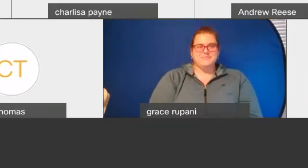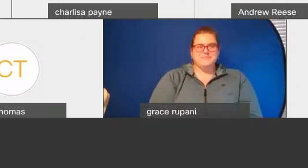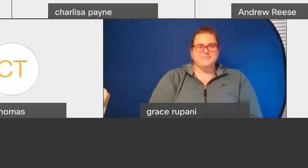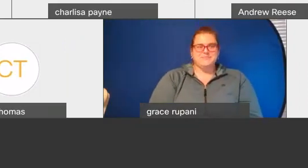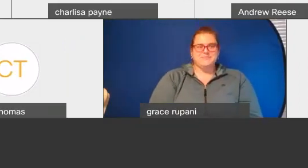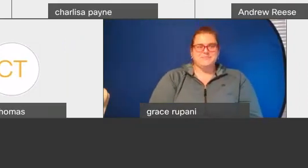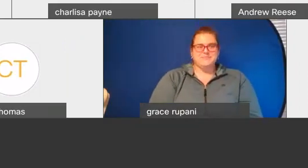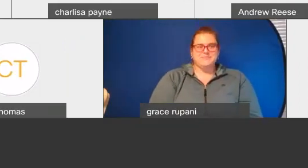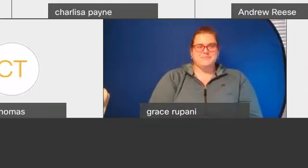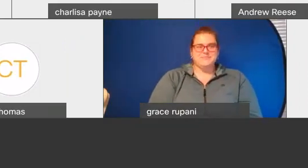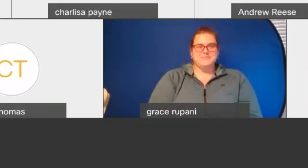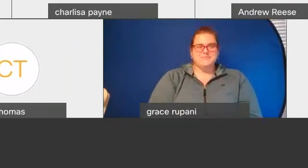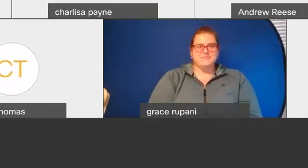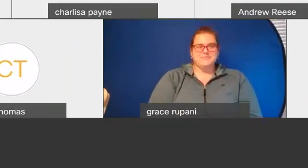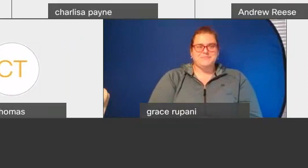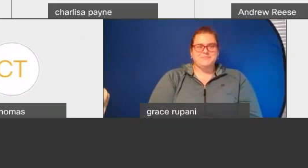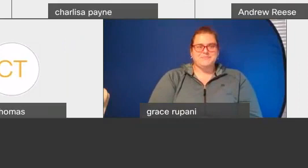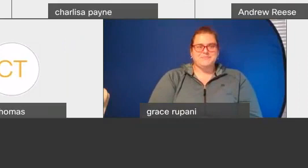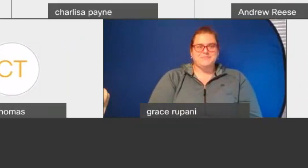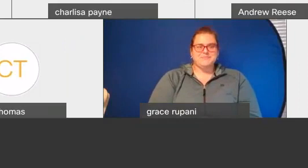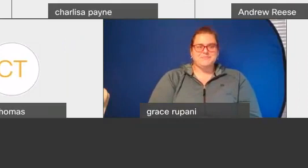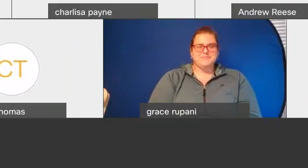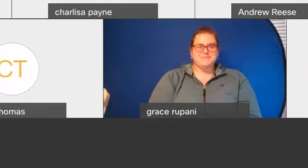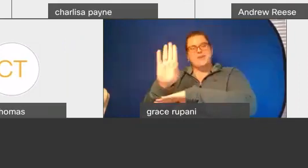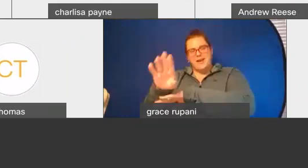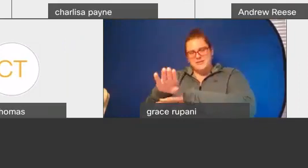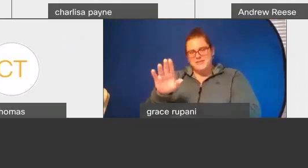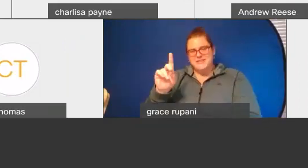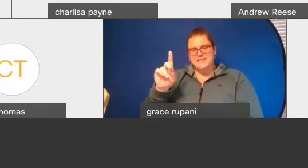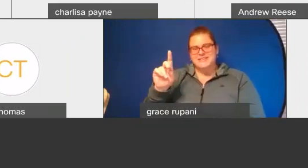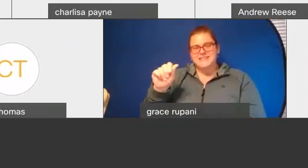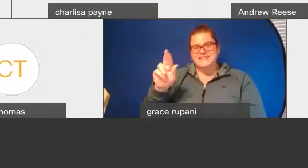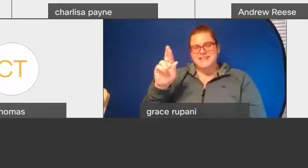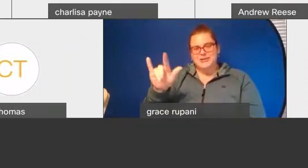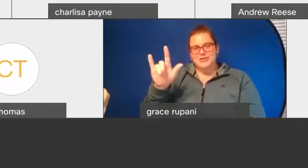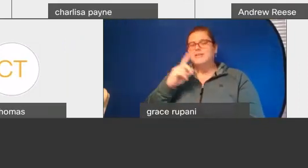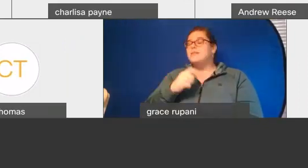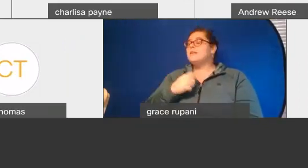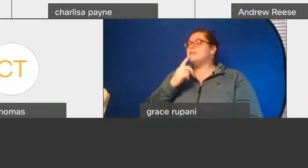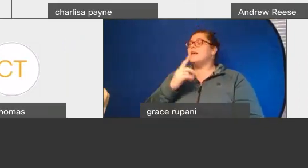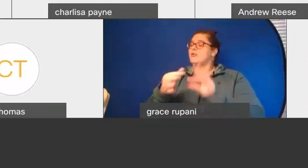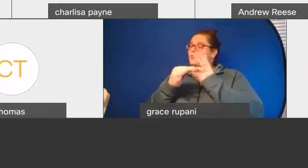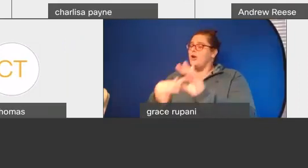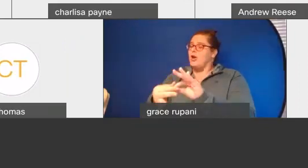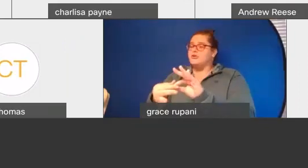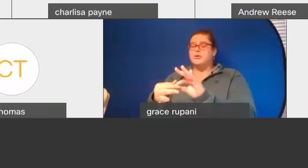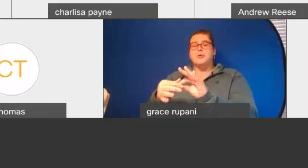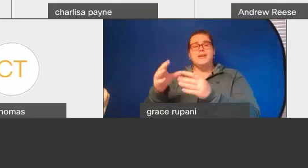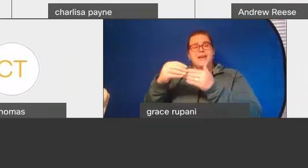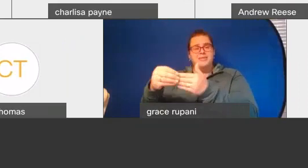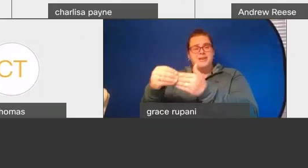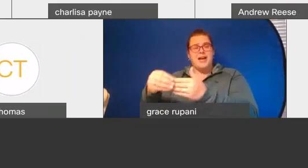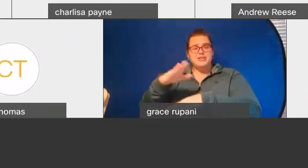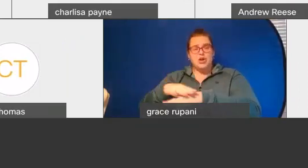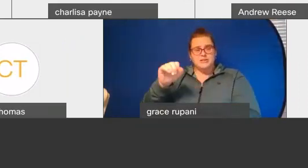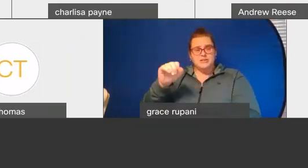Daryl, good afternoon. In regards to the September 15th guidance regarding universal eye protection,